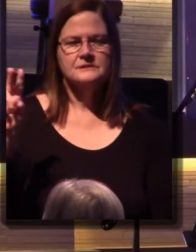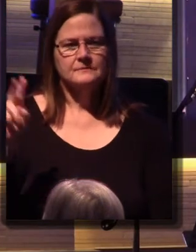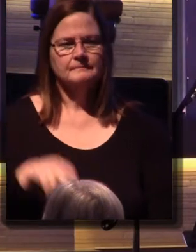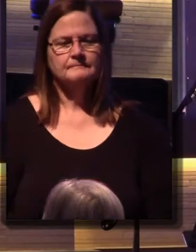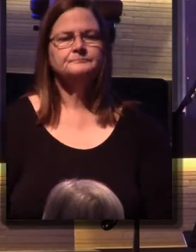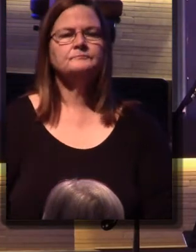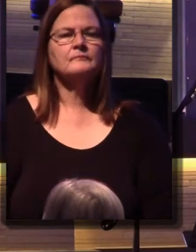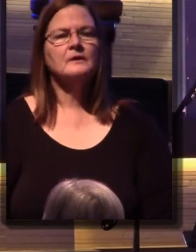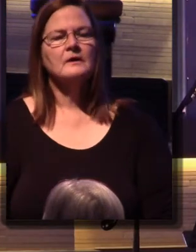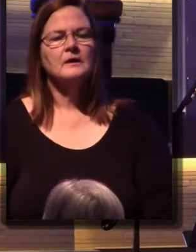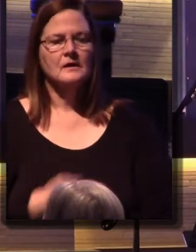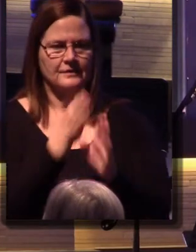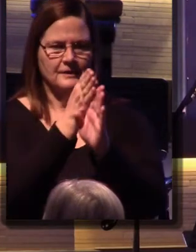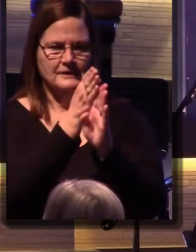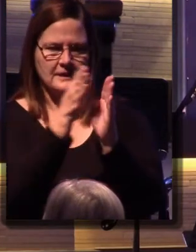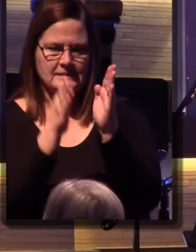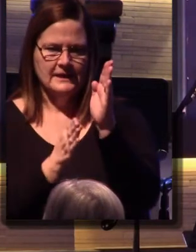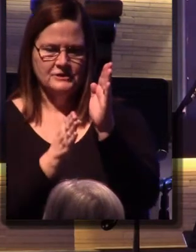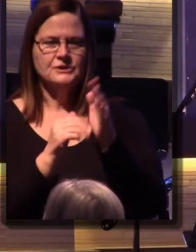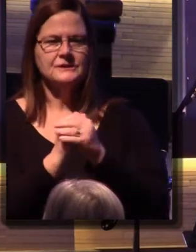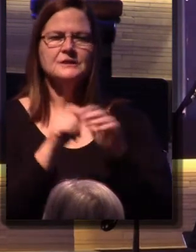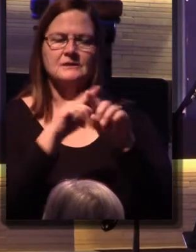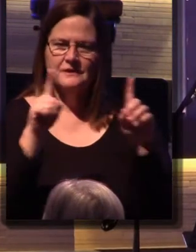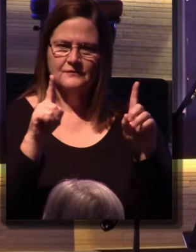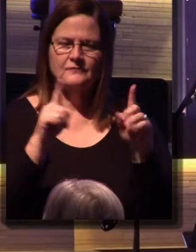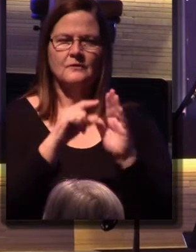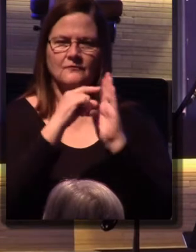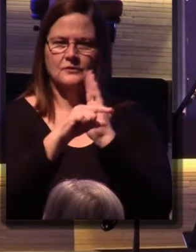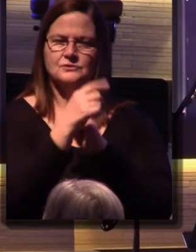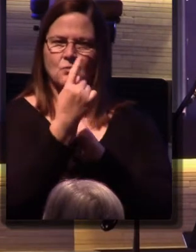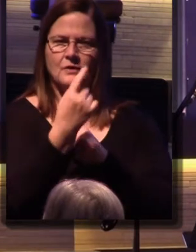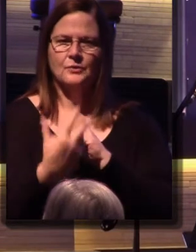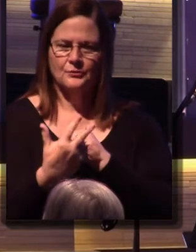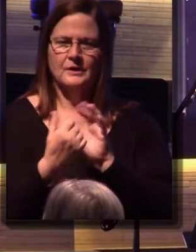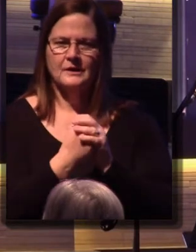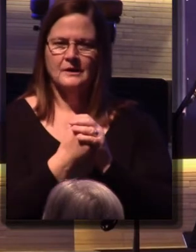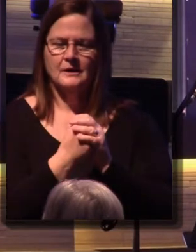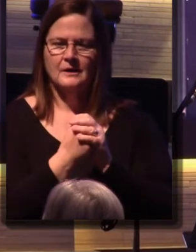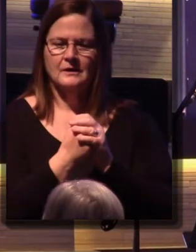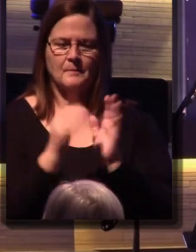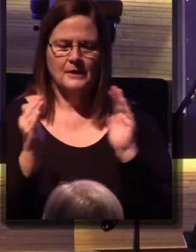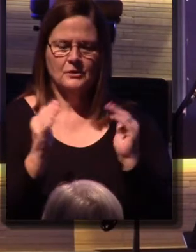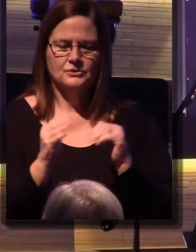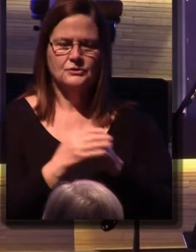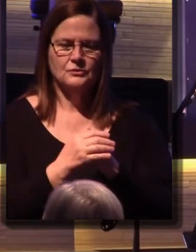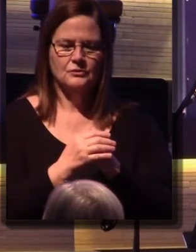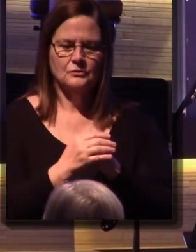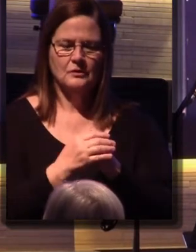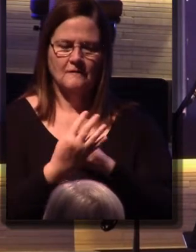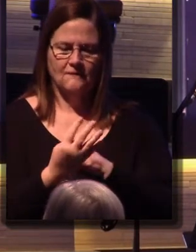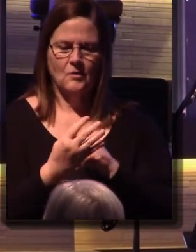Standard, the indentation is different on verses 1 through 3 than it is on 4 and following, because 1 through